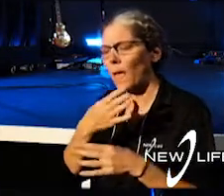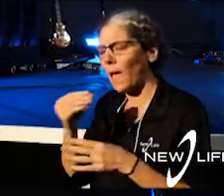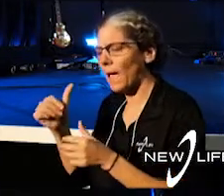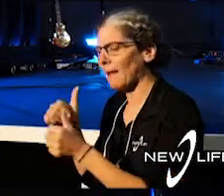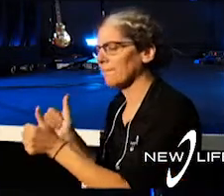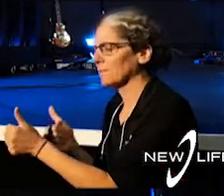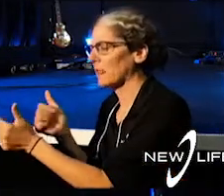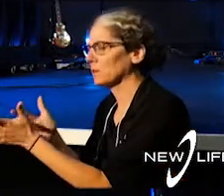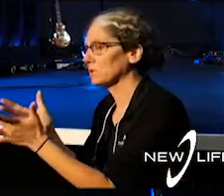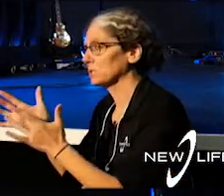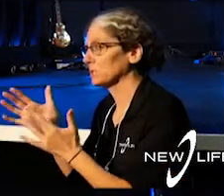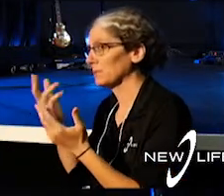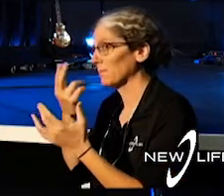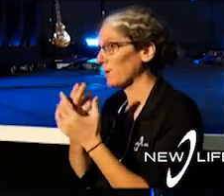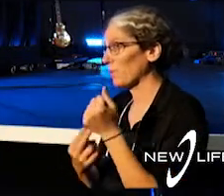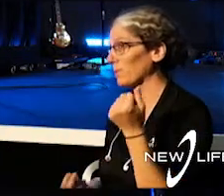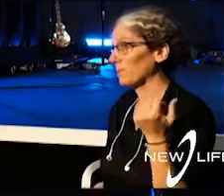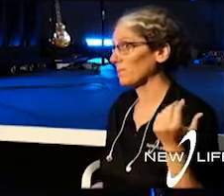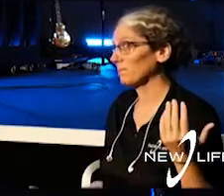Jesus?